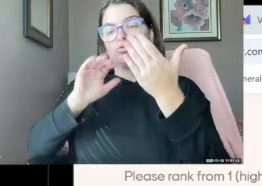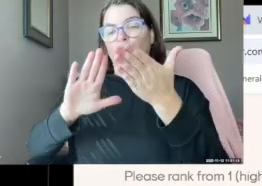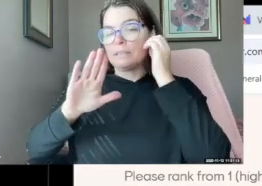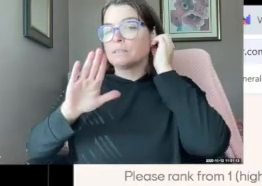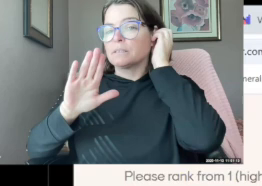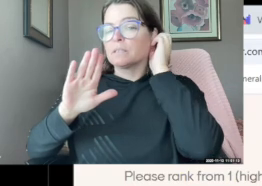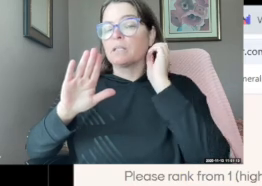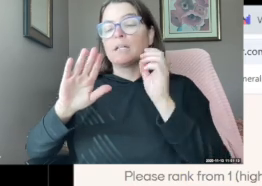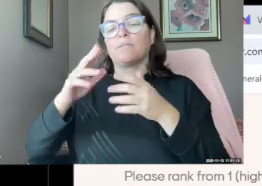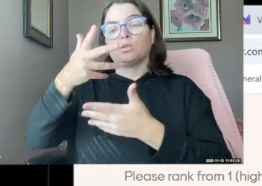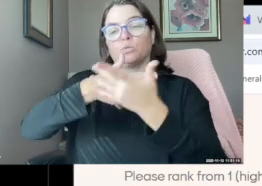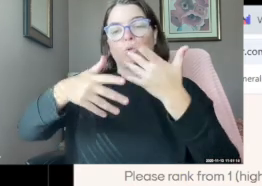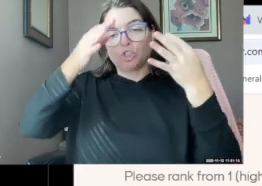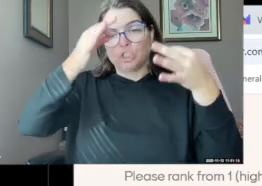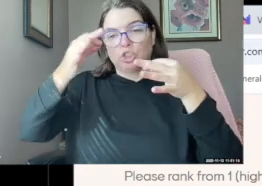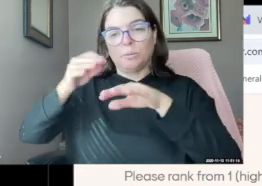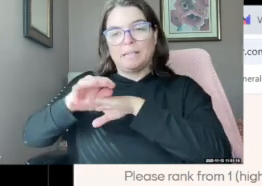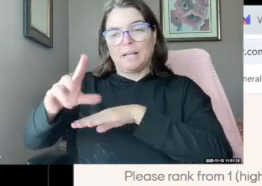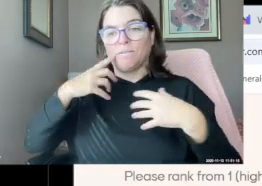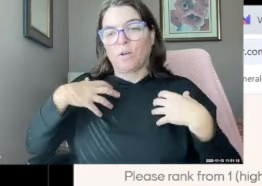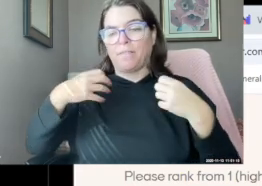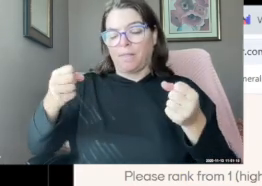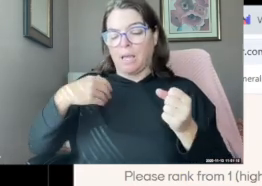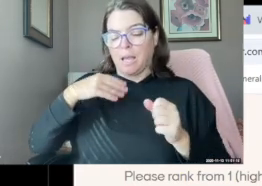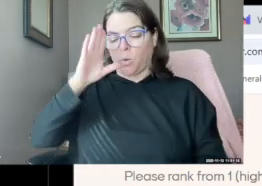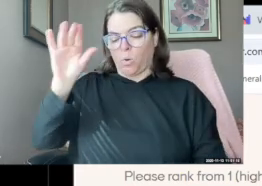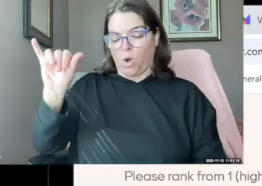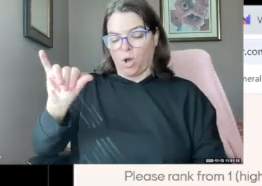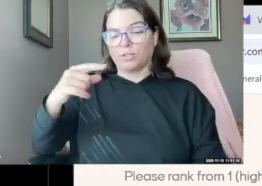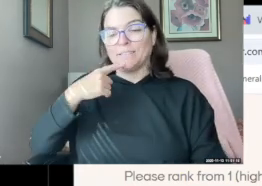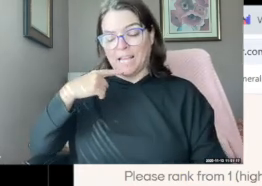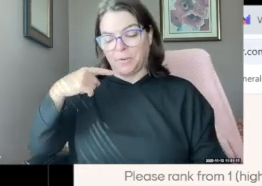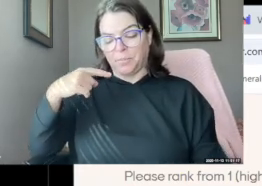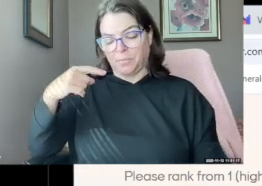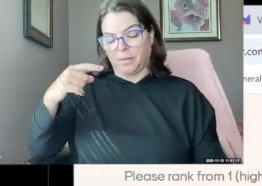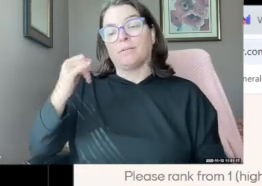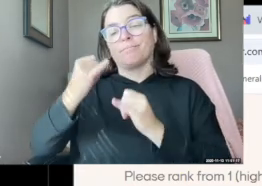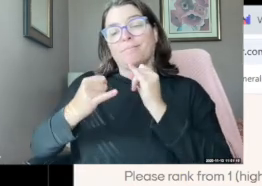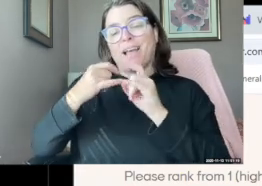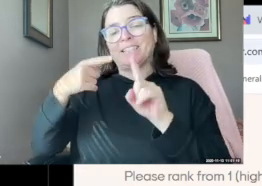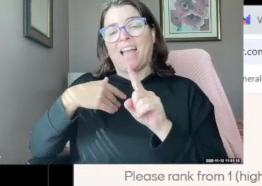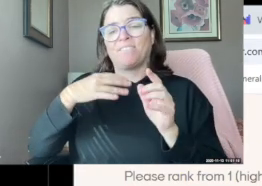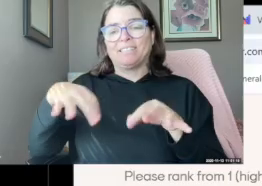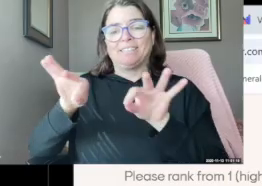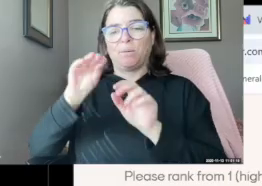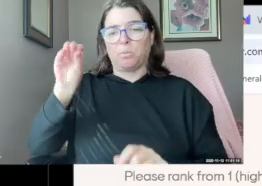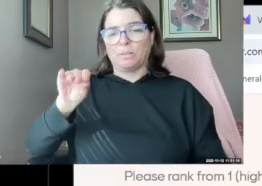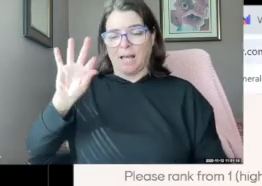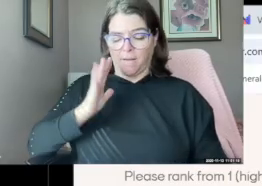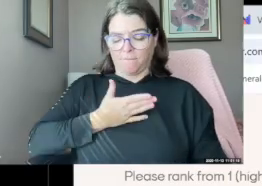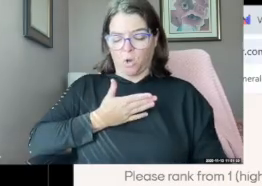mobility systems for electrification, for equity outcomes, to address social determinants of